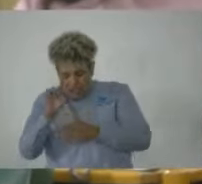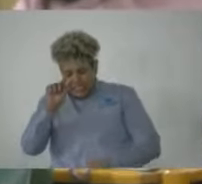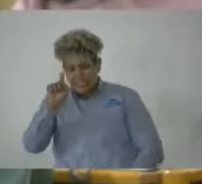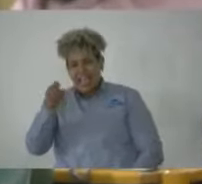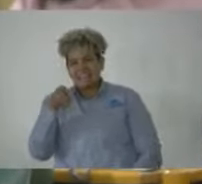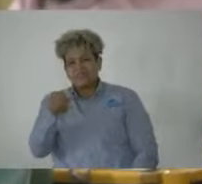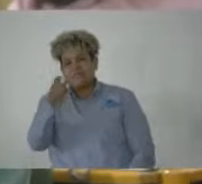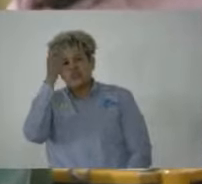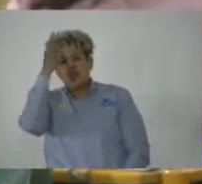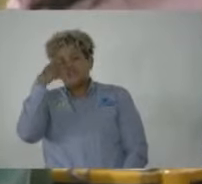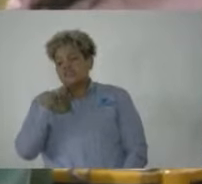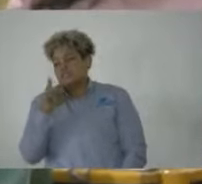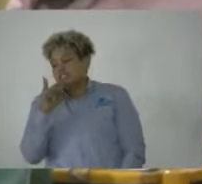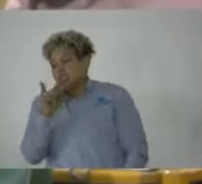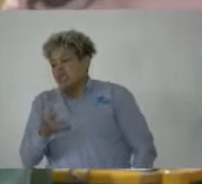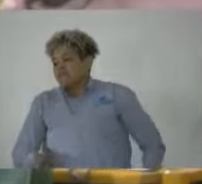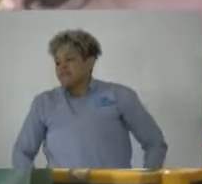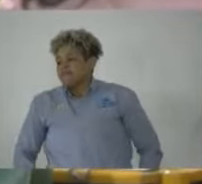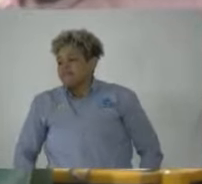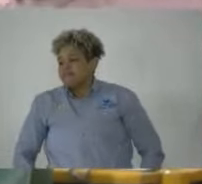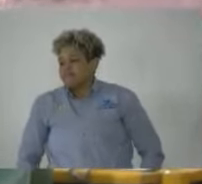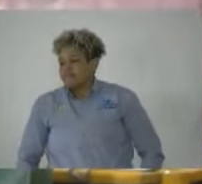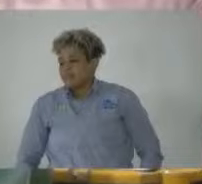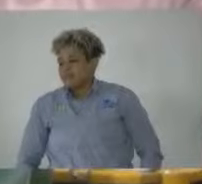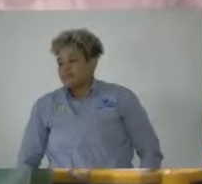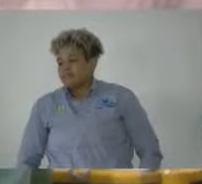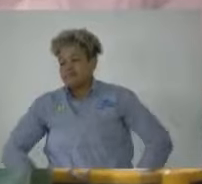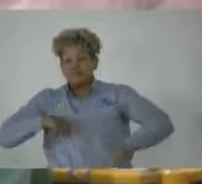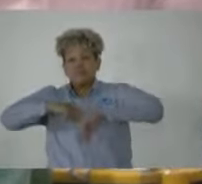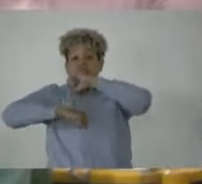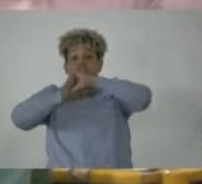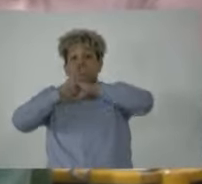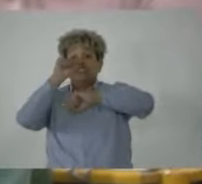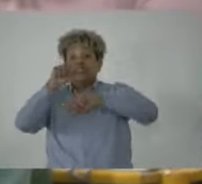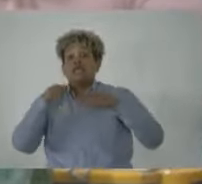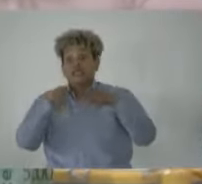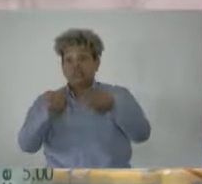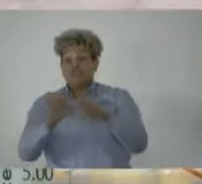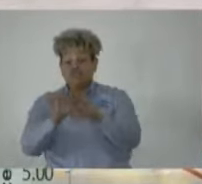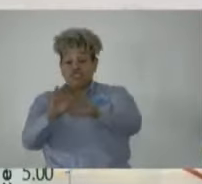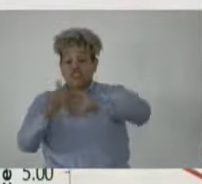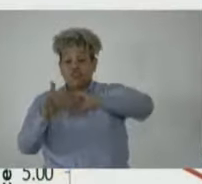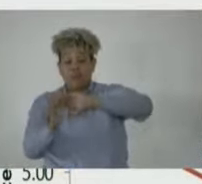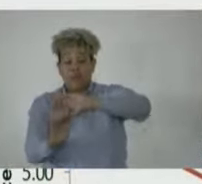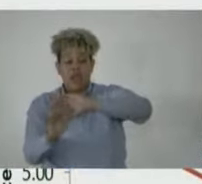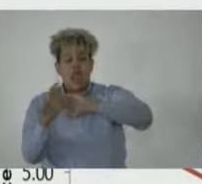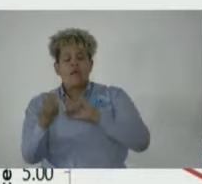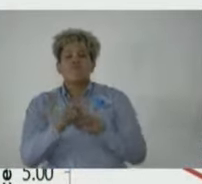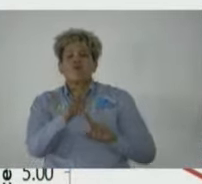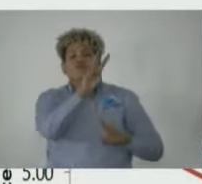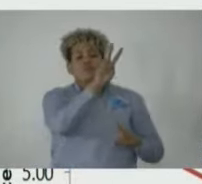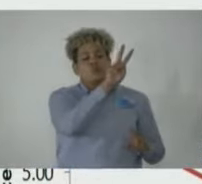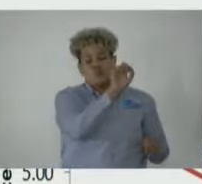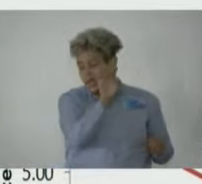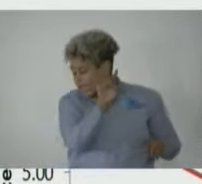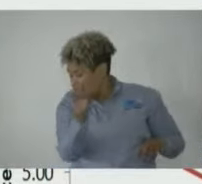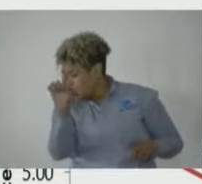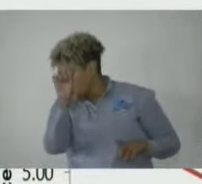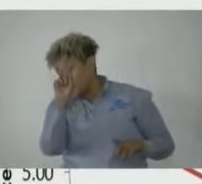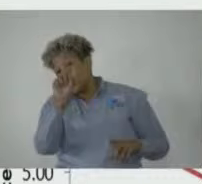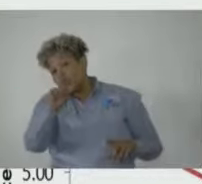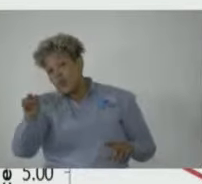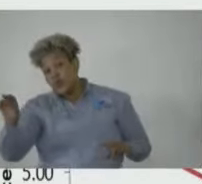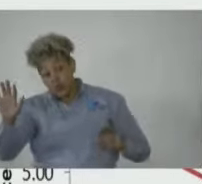to understand what I'm saying. This here, Madam Speaker, is the tax expenditures of Jamaica from 2008 to